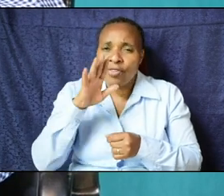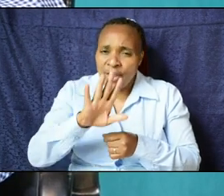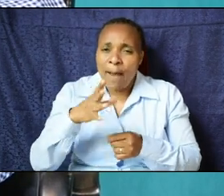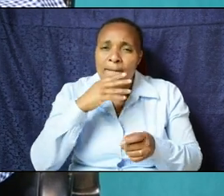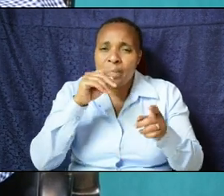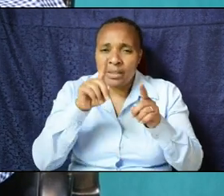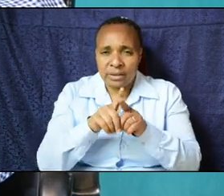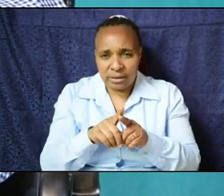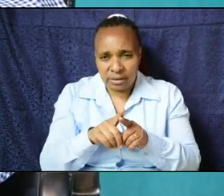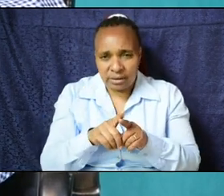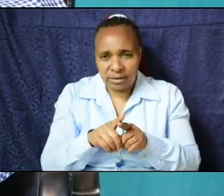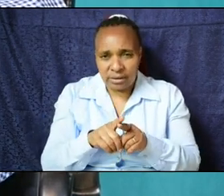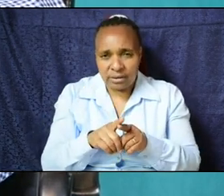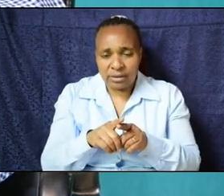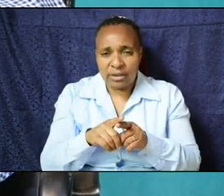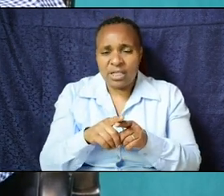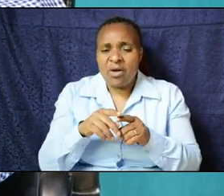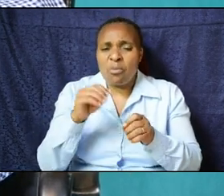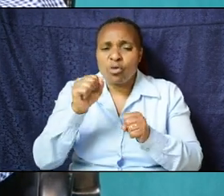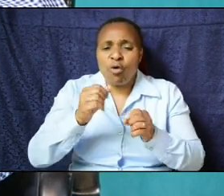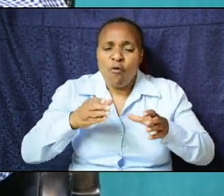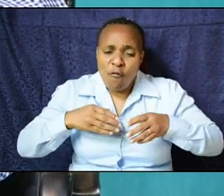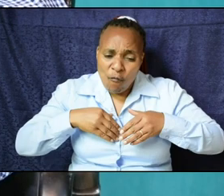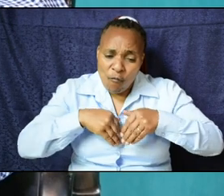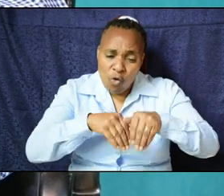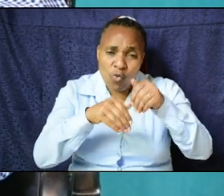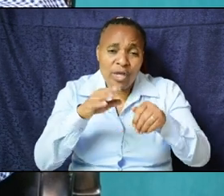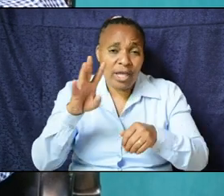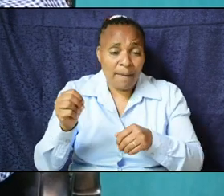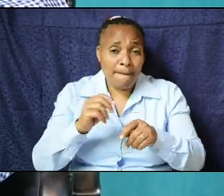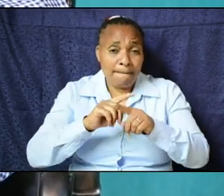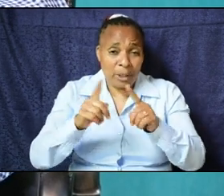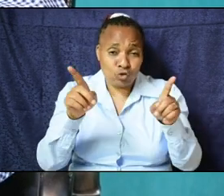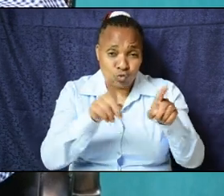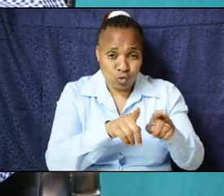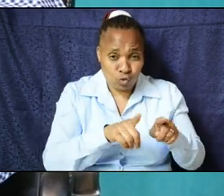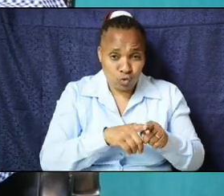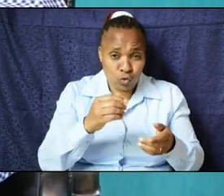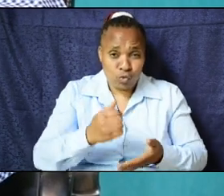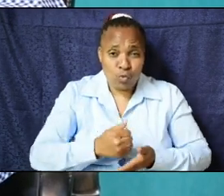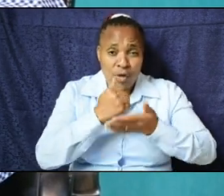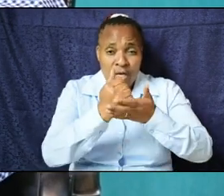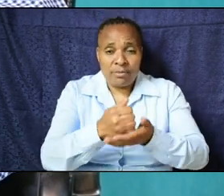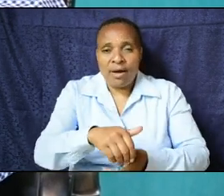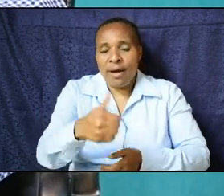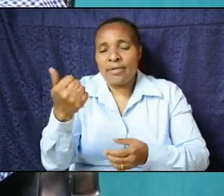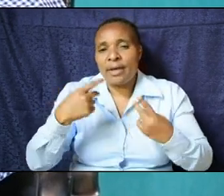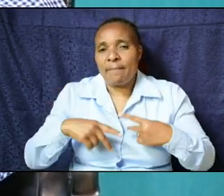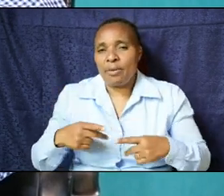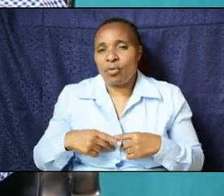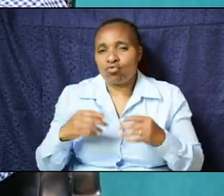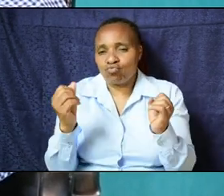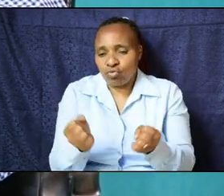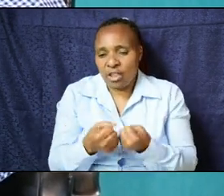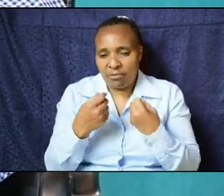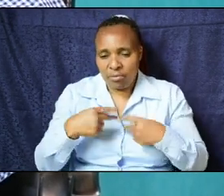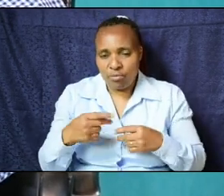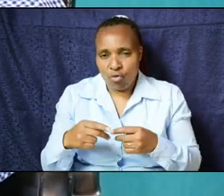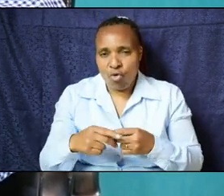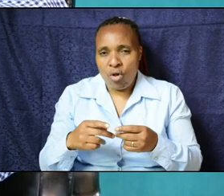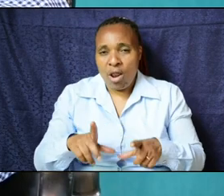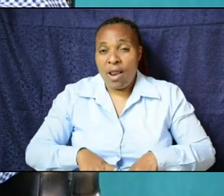brothers getting rid of him, but it was also to help other people and save people's